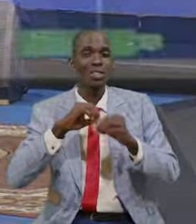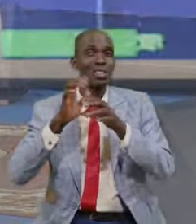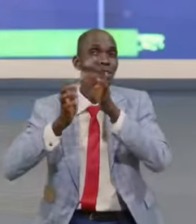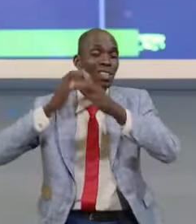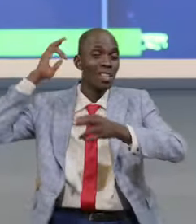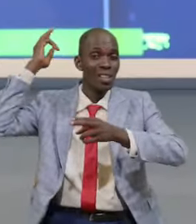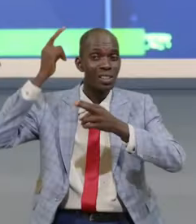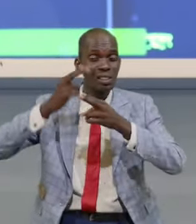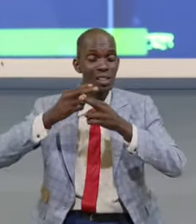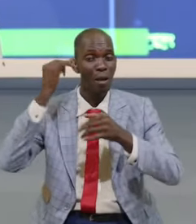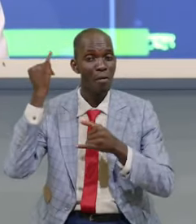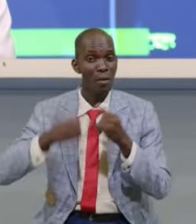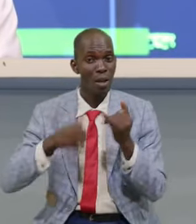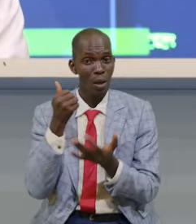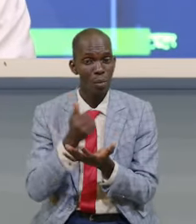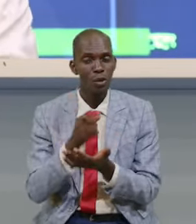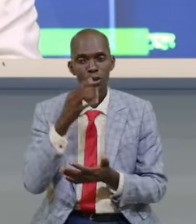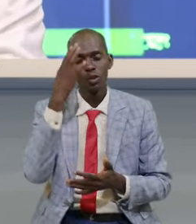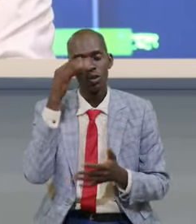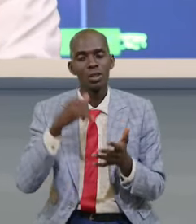it is done.